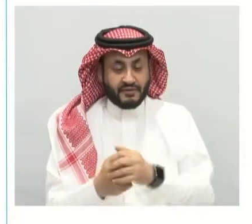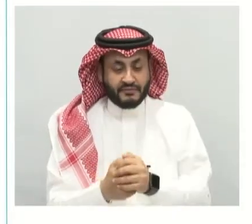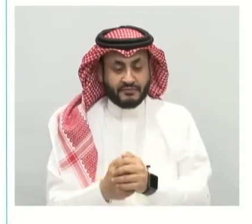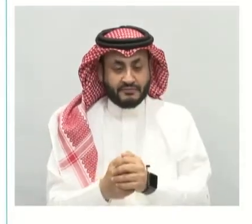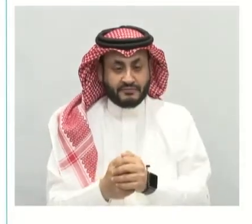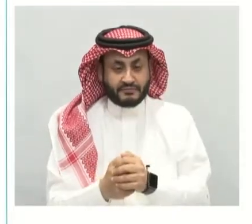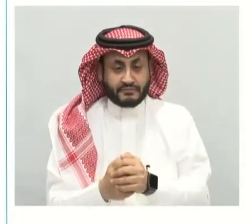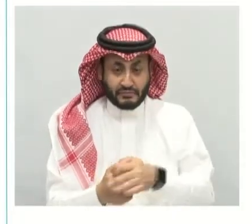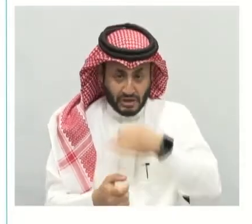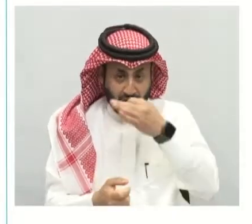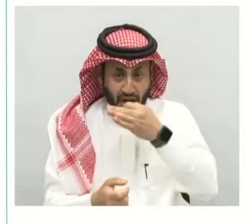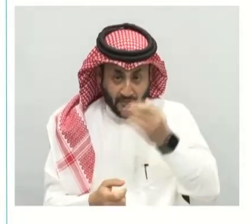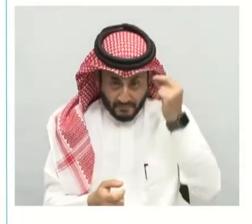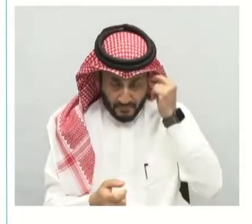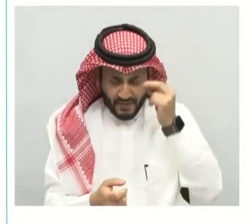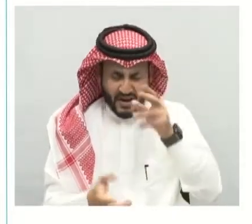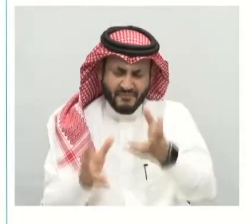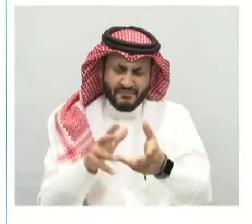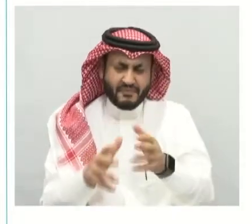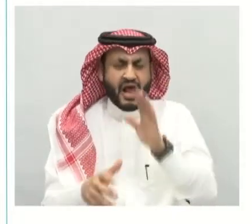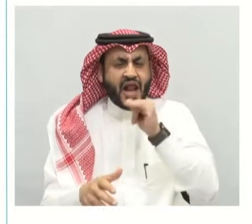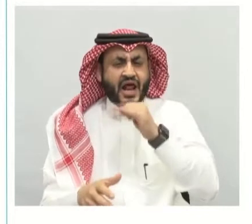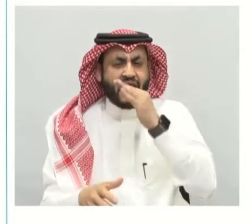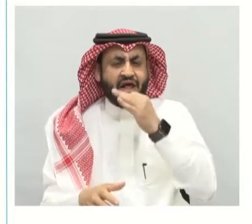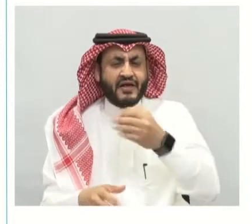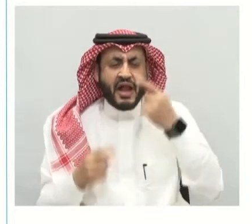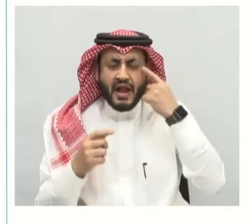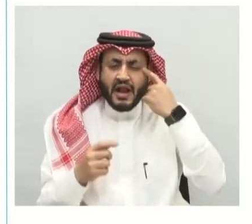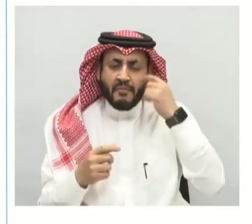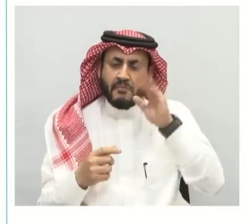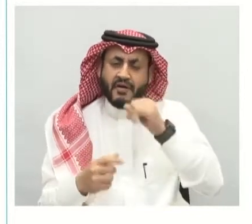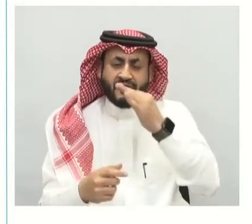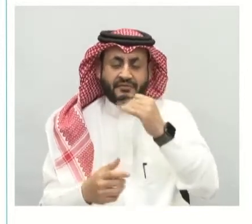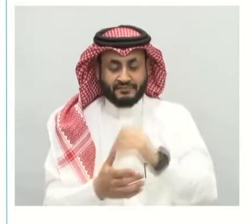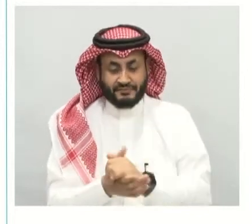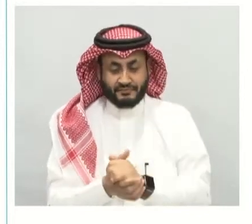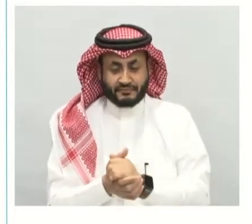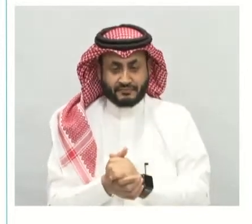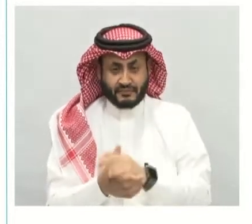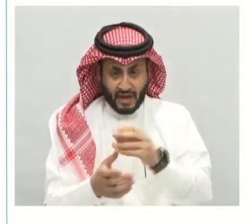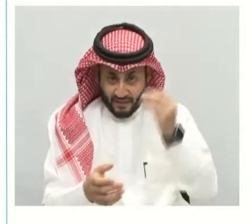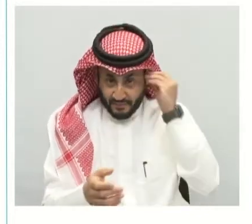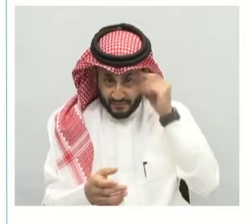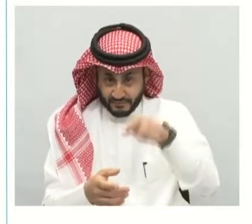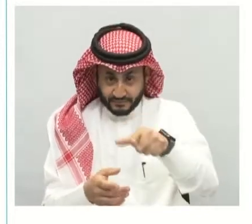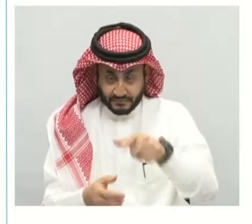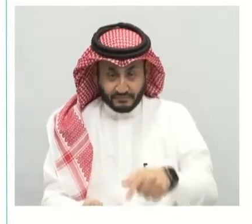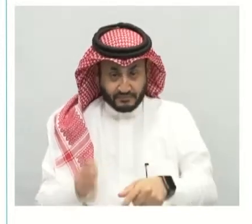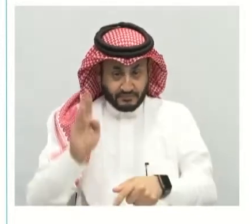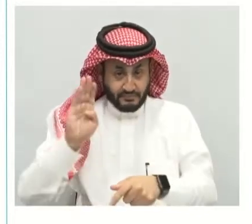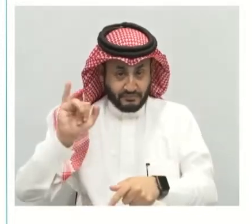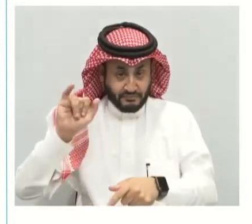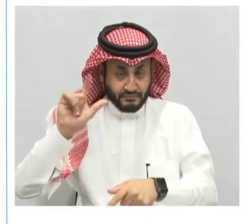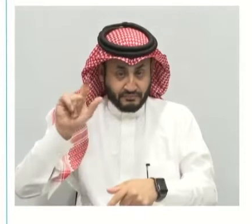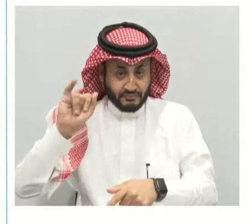I can speak English, but I can't speak Chinese. So this is about ability. This is expressing